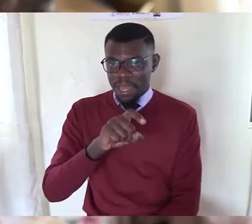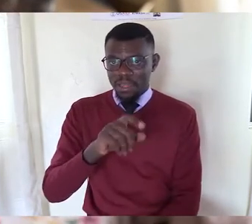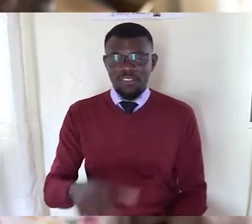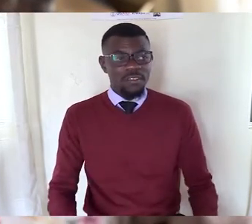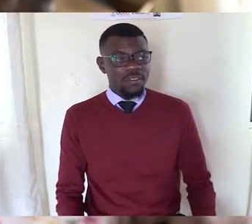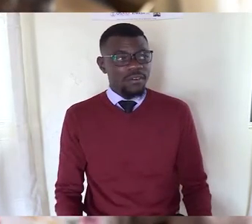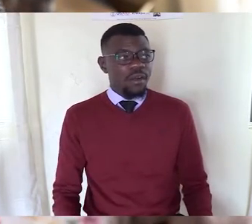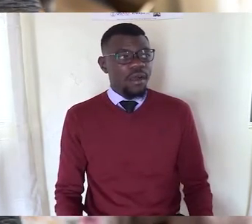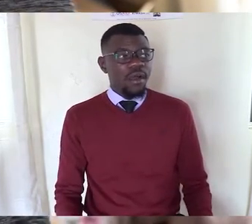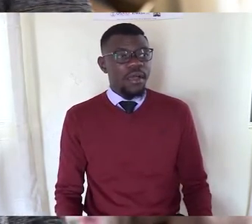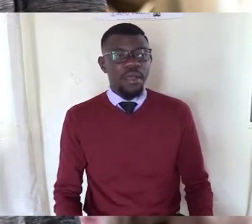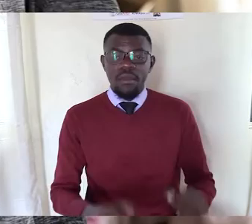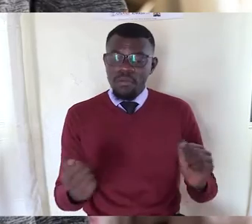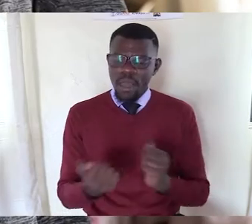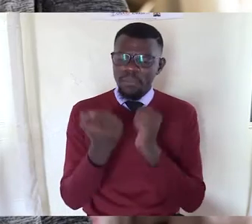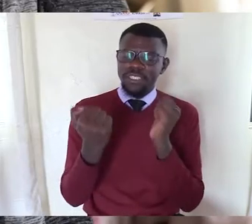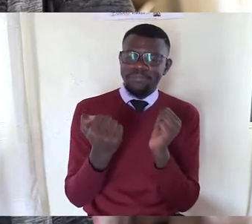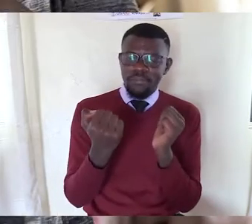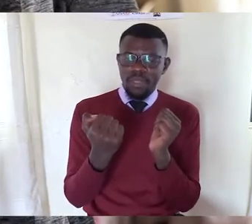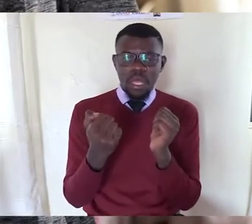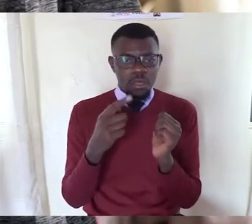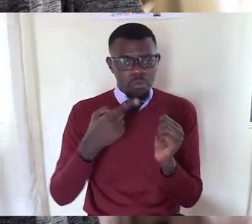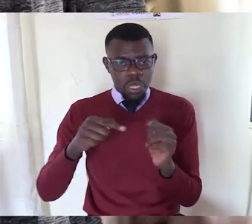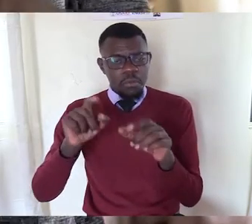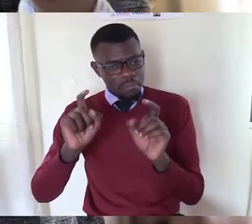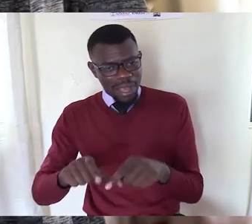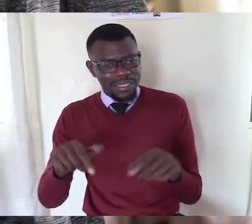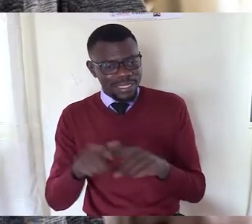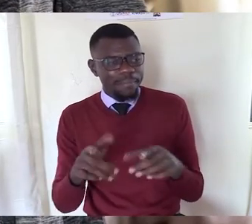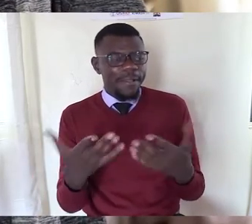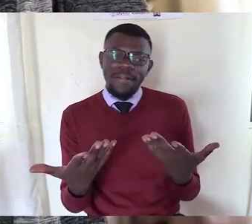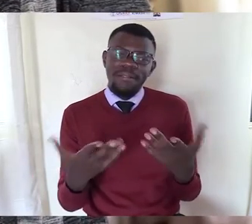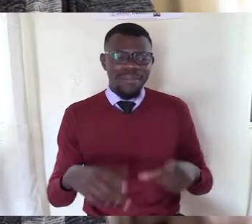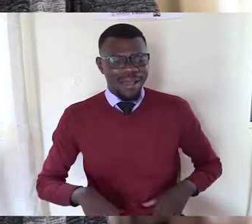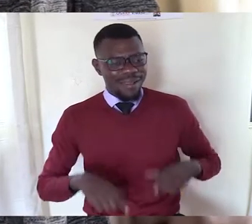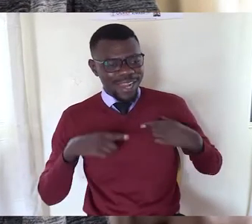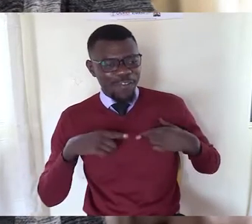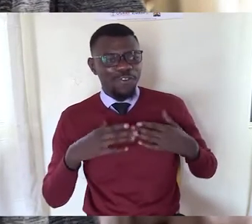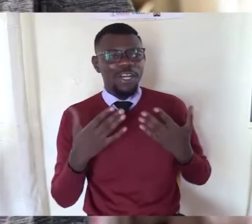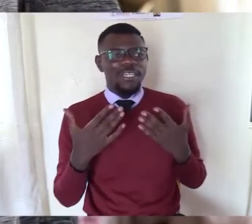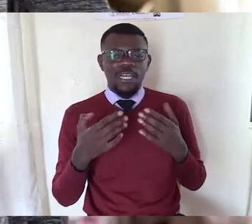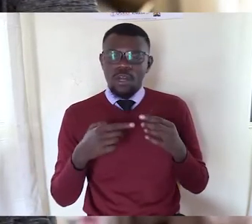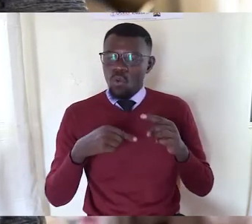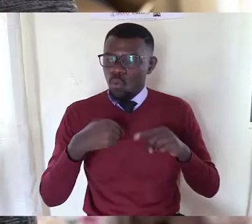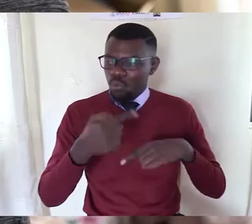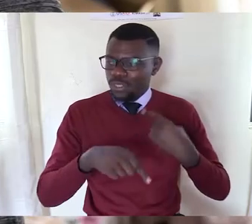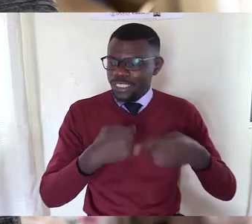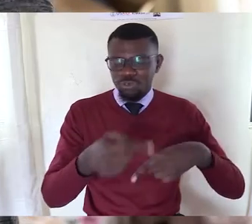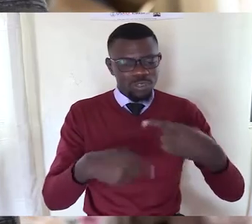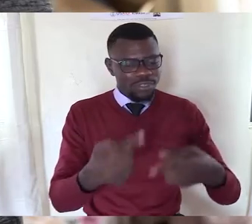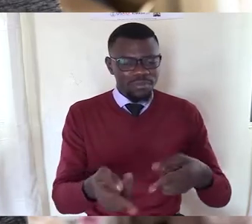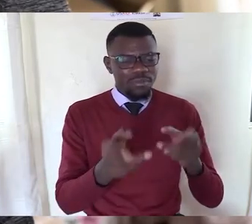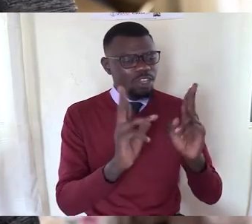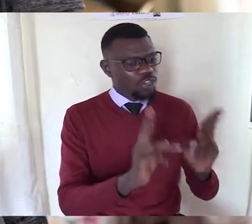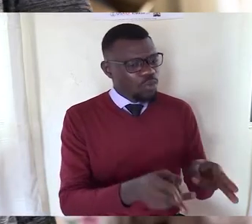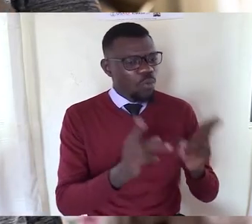these scenarios that you find, because we must also be able to continue with our